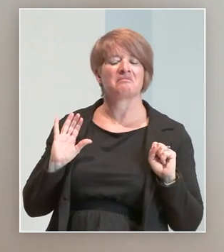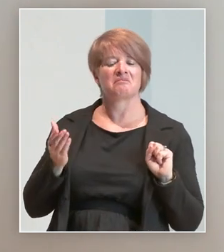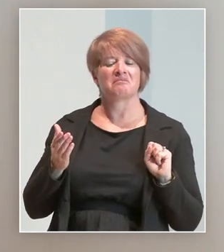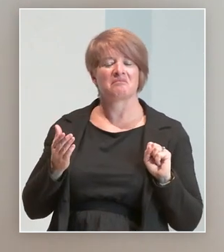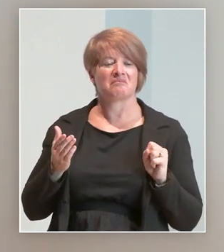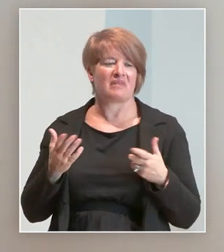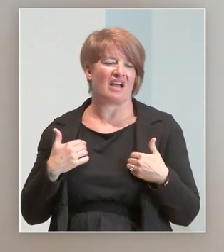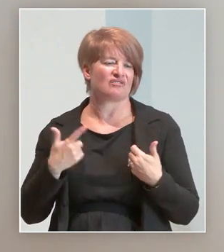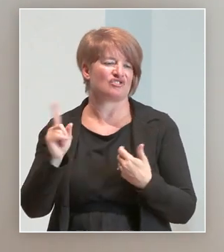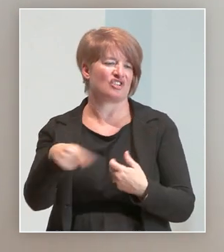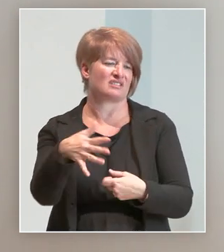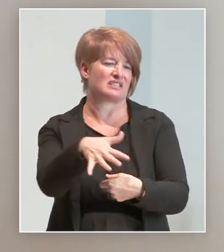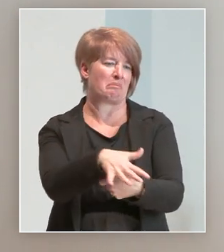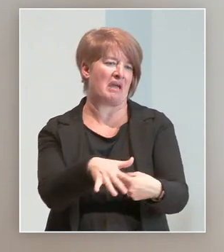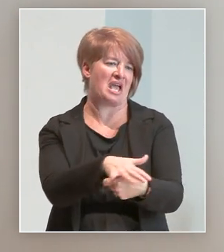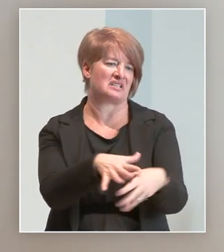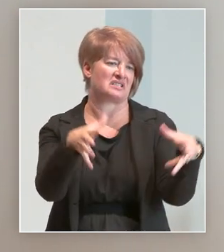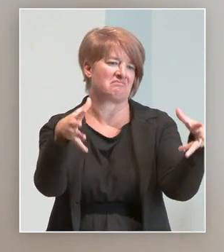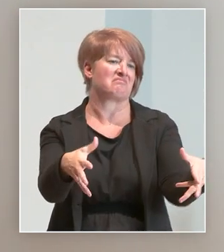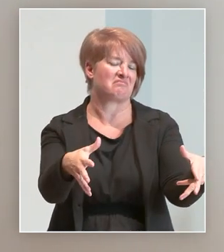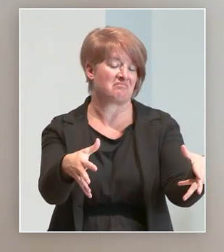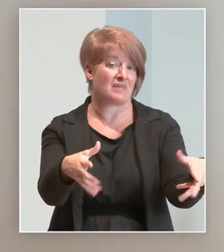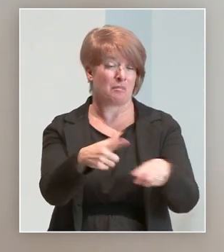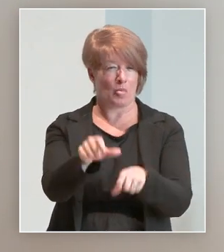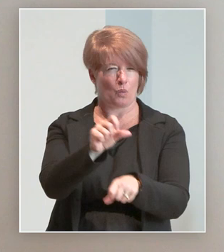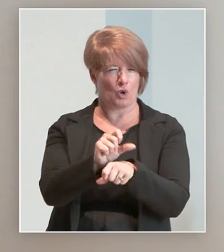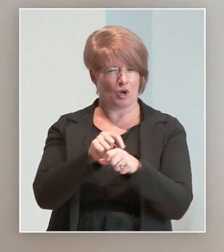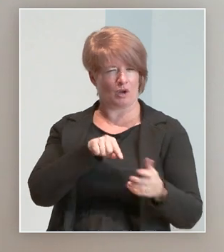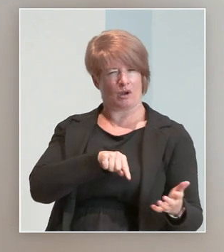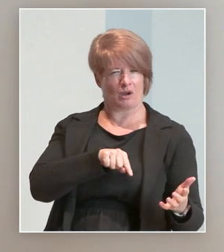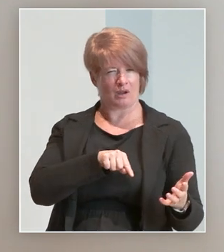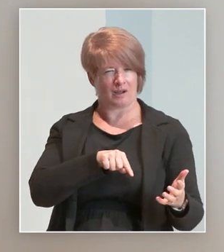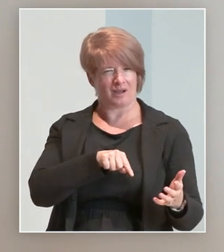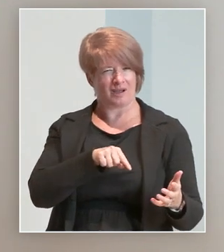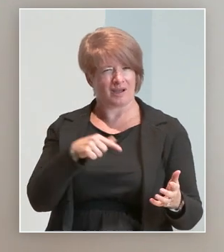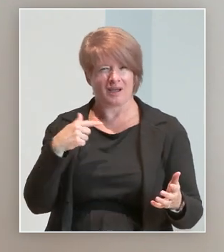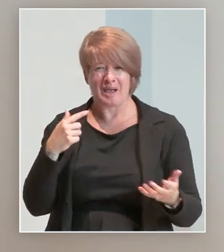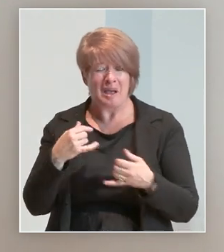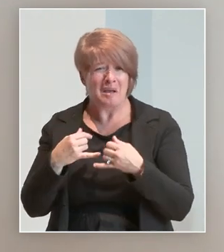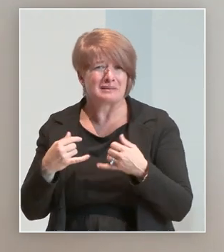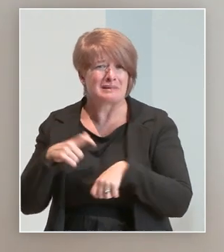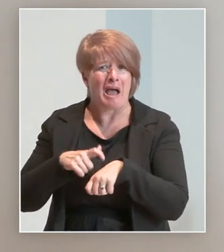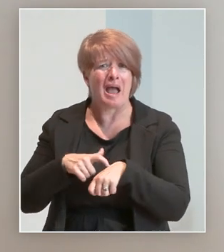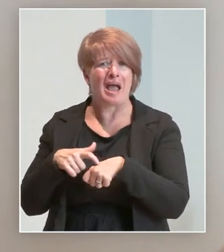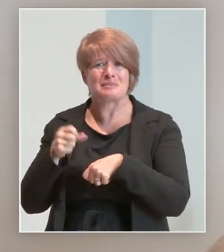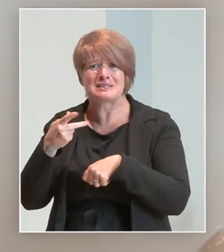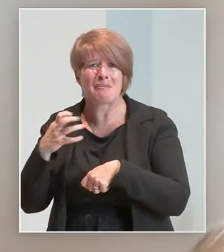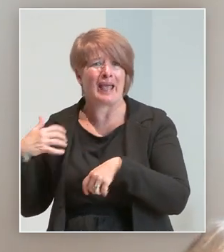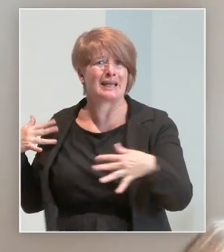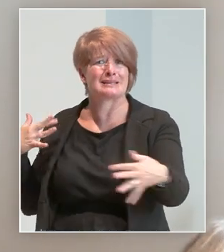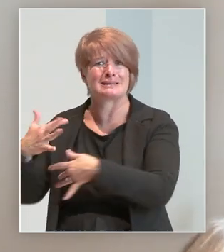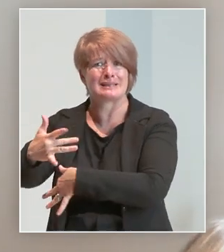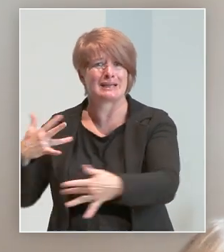up space, but a work that faces a question outward while crossing all boundaries of time and space in ways that